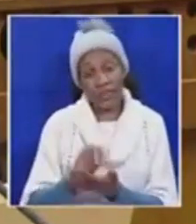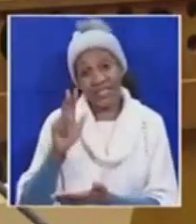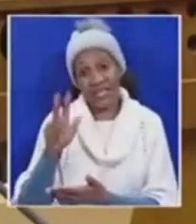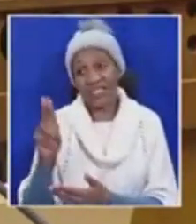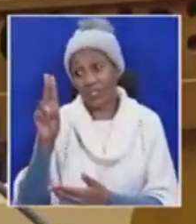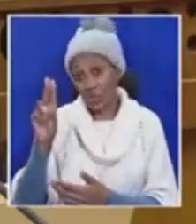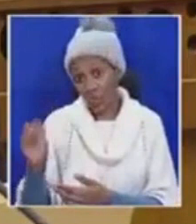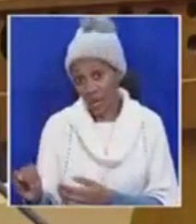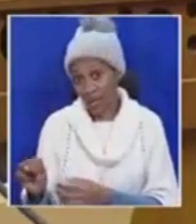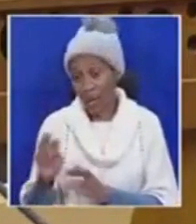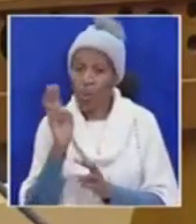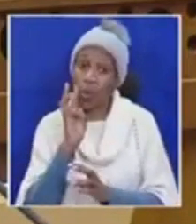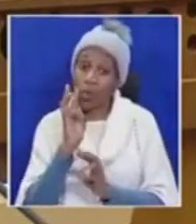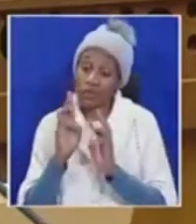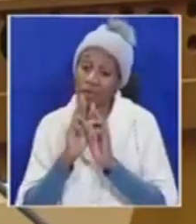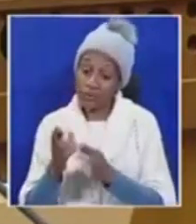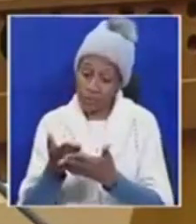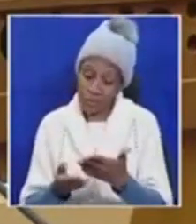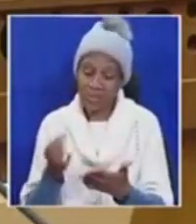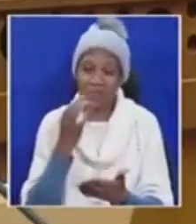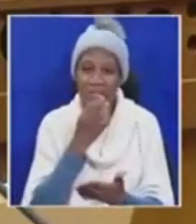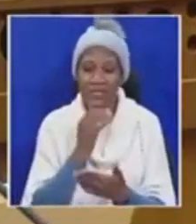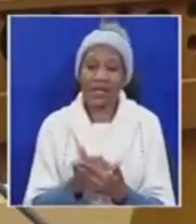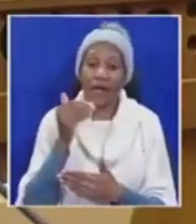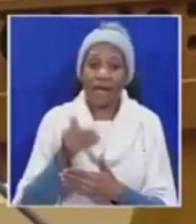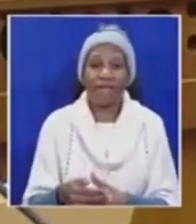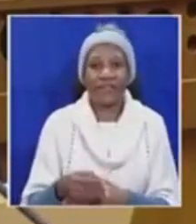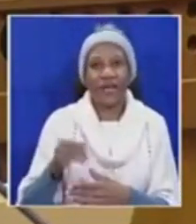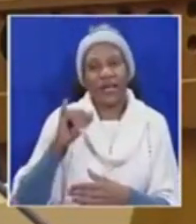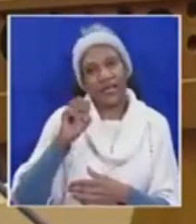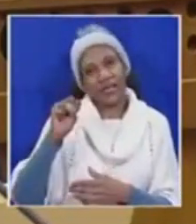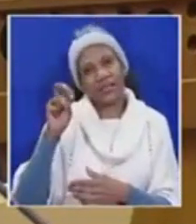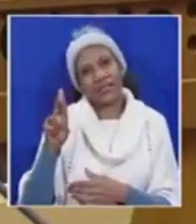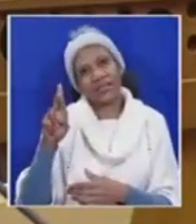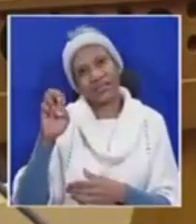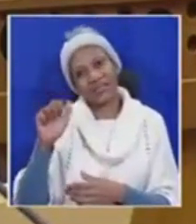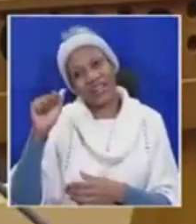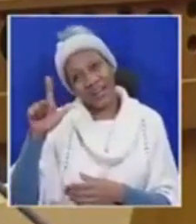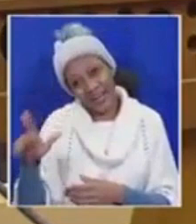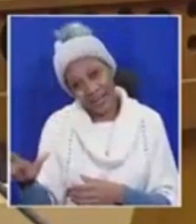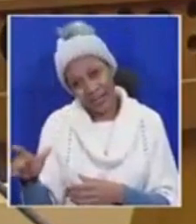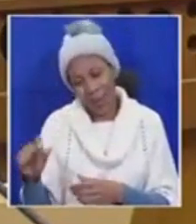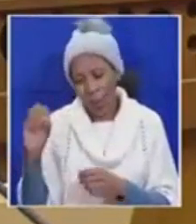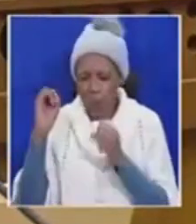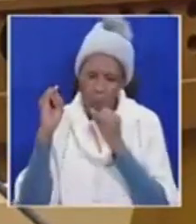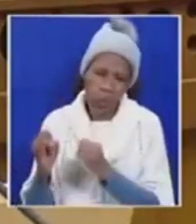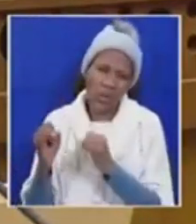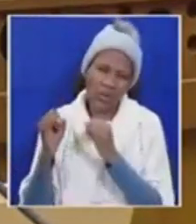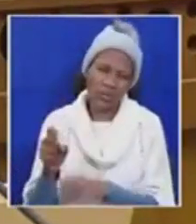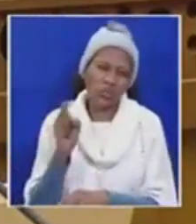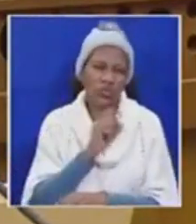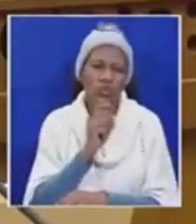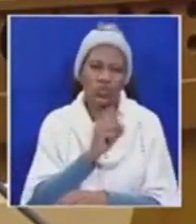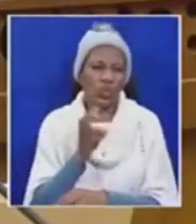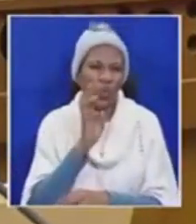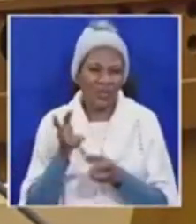Report confirms that after Bahrain, Israel is the world's second worst abuser of its water